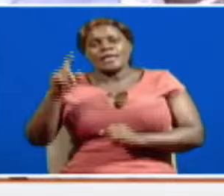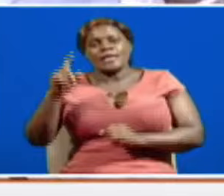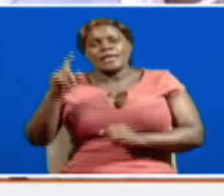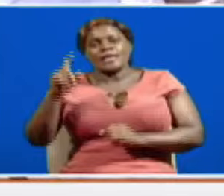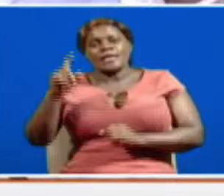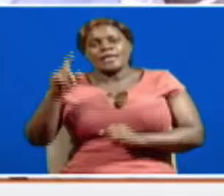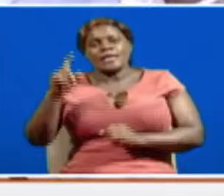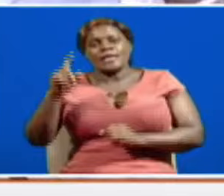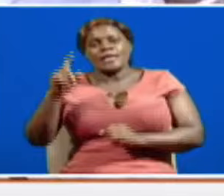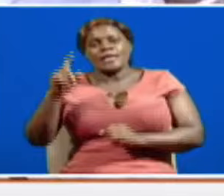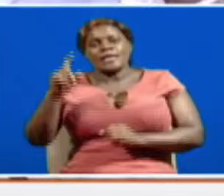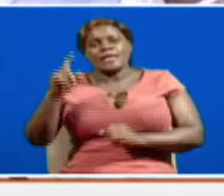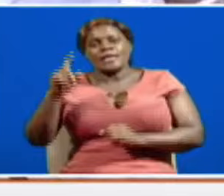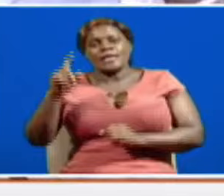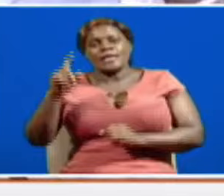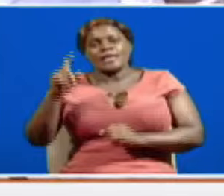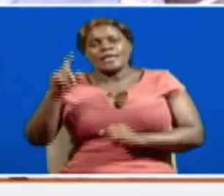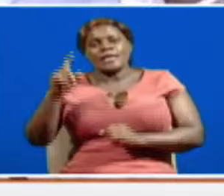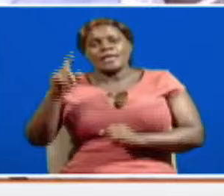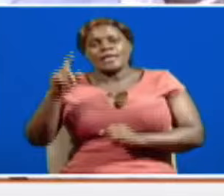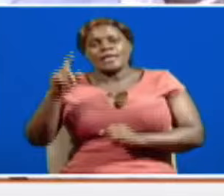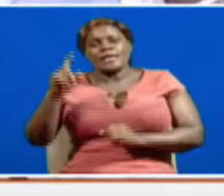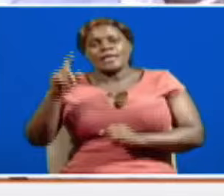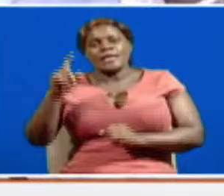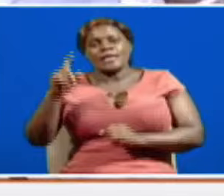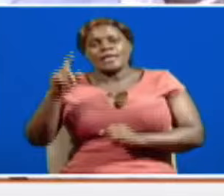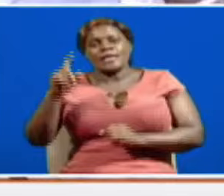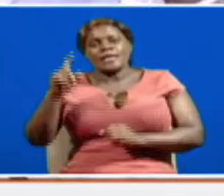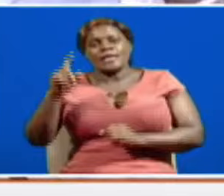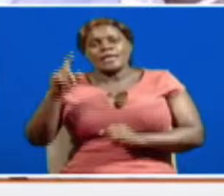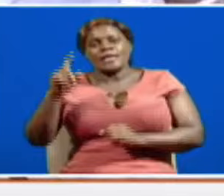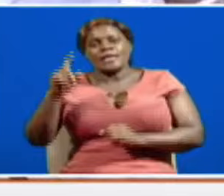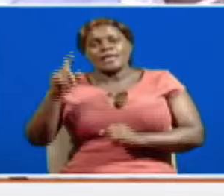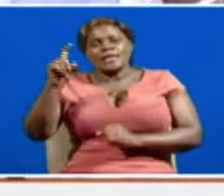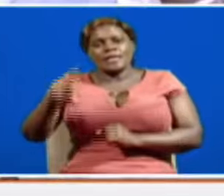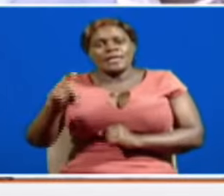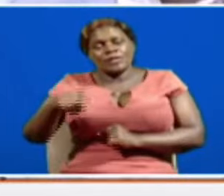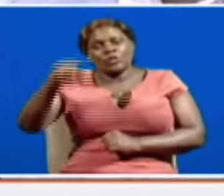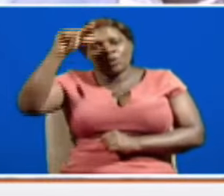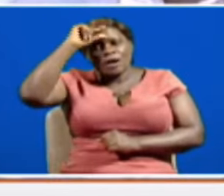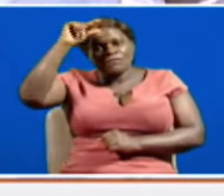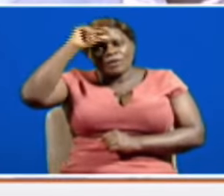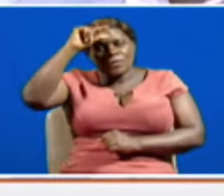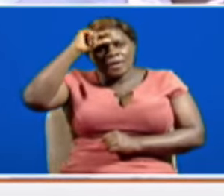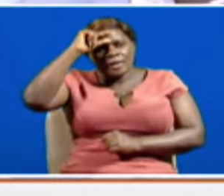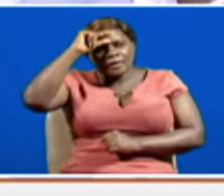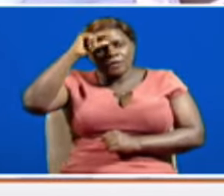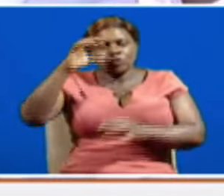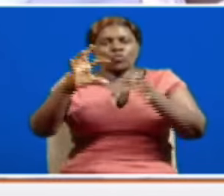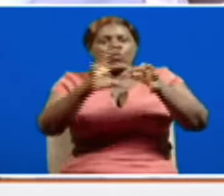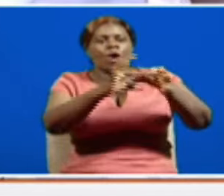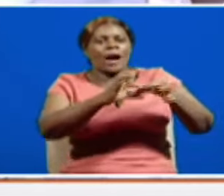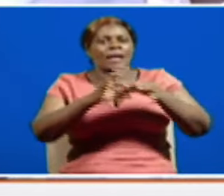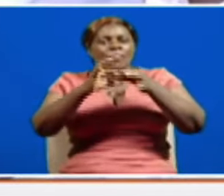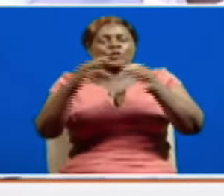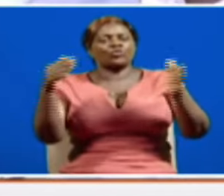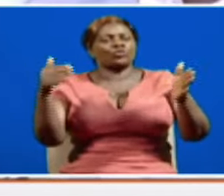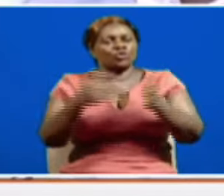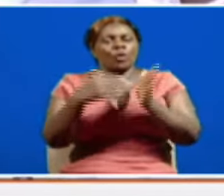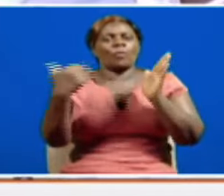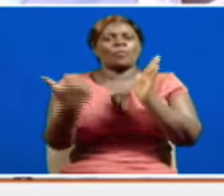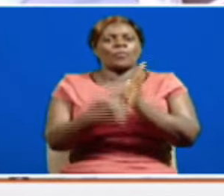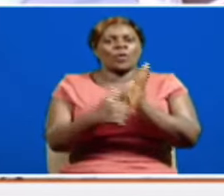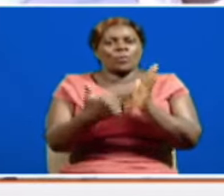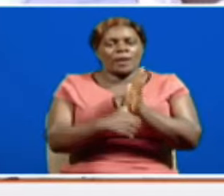always gets off and is always released by the courts. He said that there is need for the government agencies to collaborate to end the